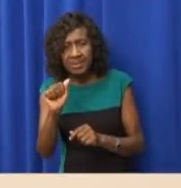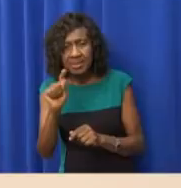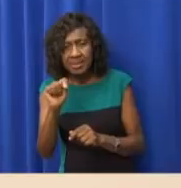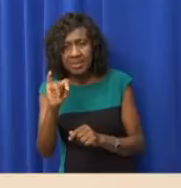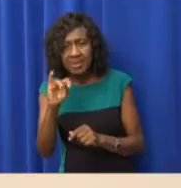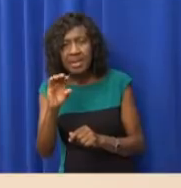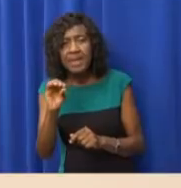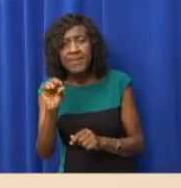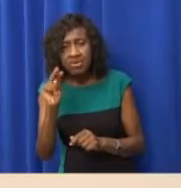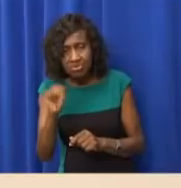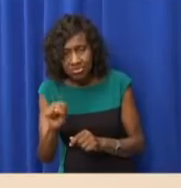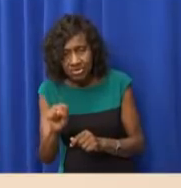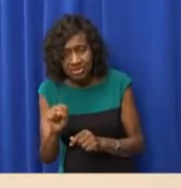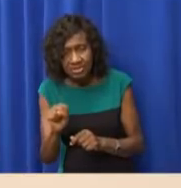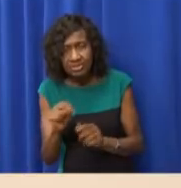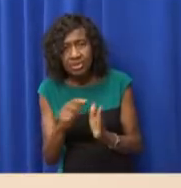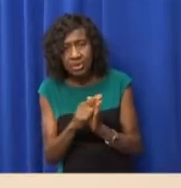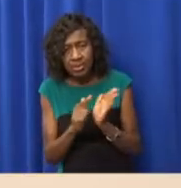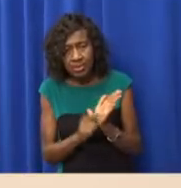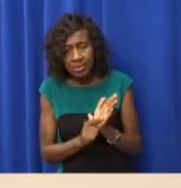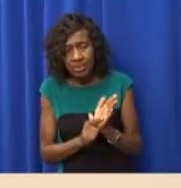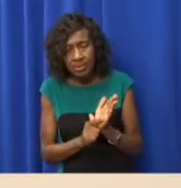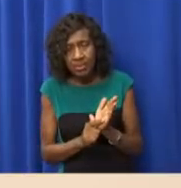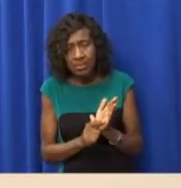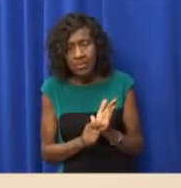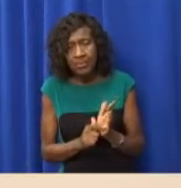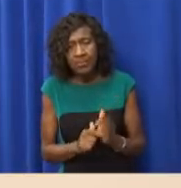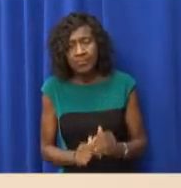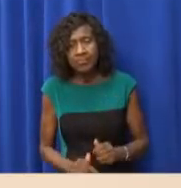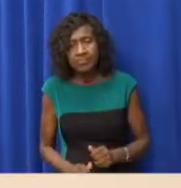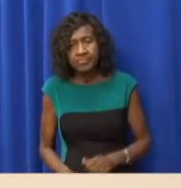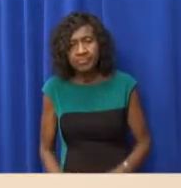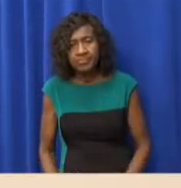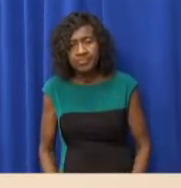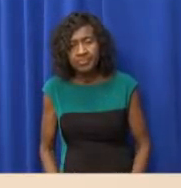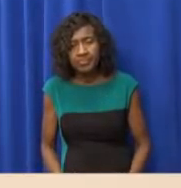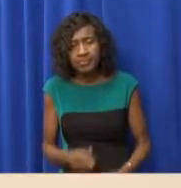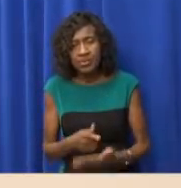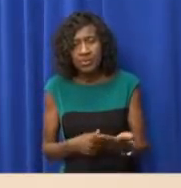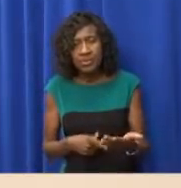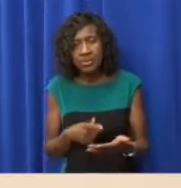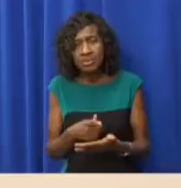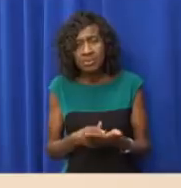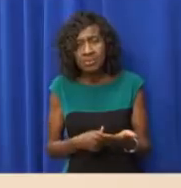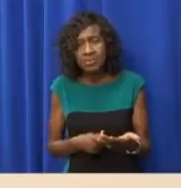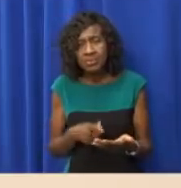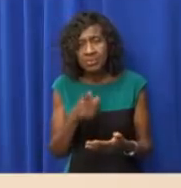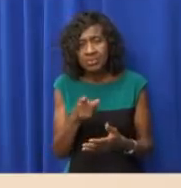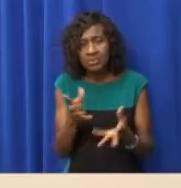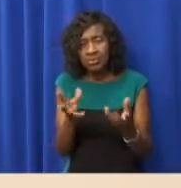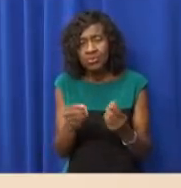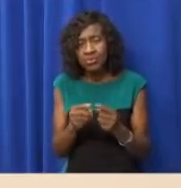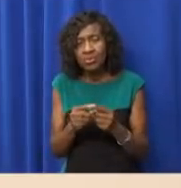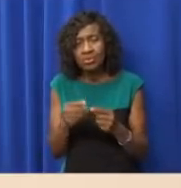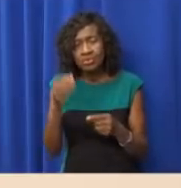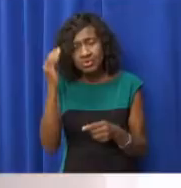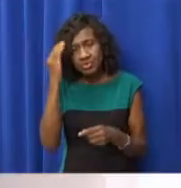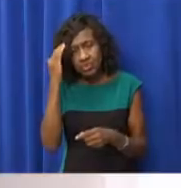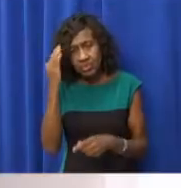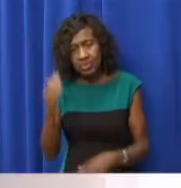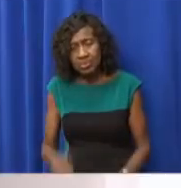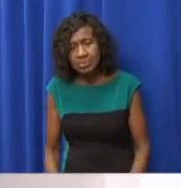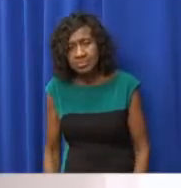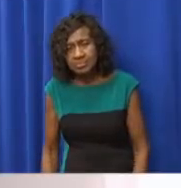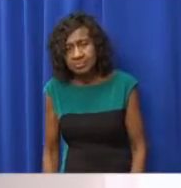basis to address some of the concerns. But what are you hearing that you think you need answers to?